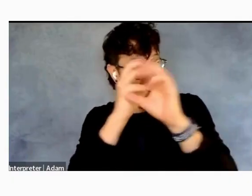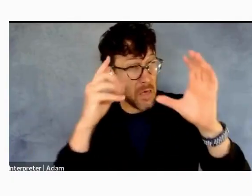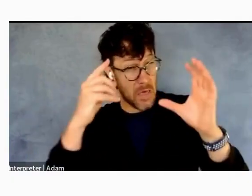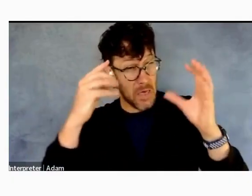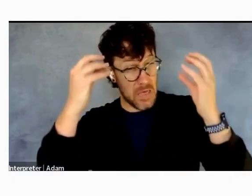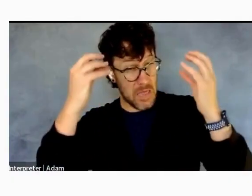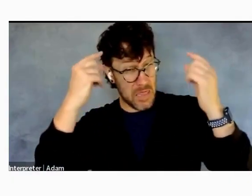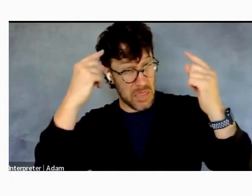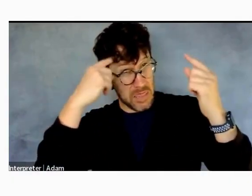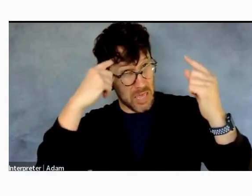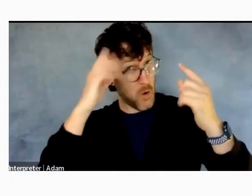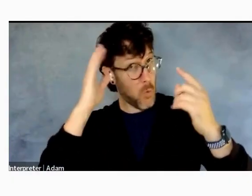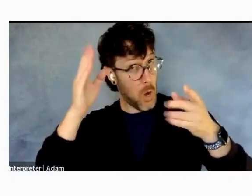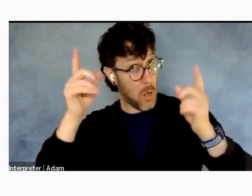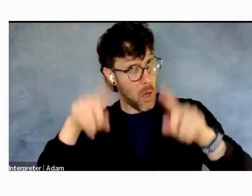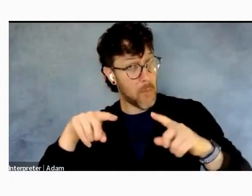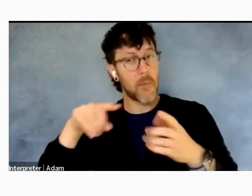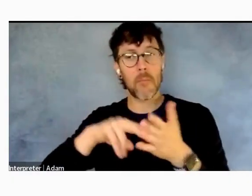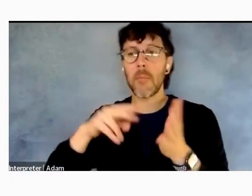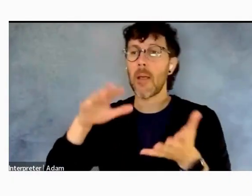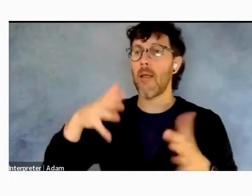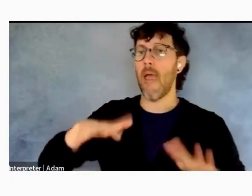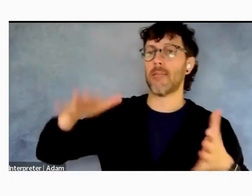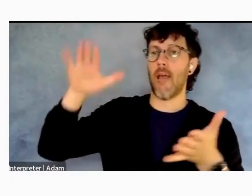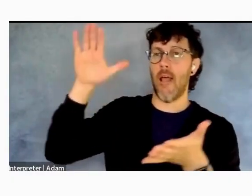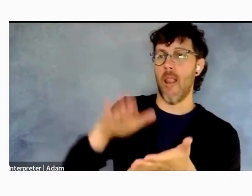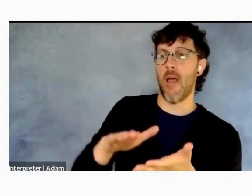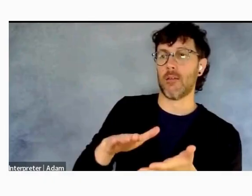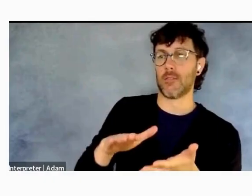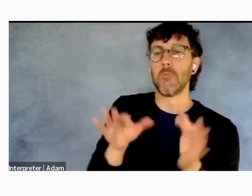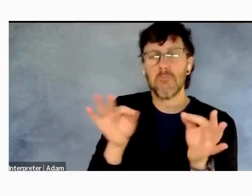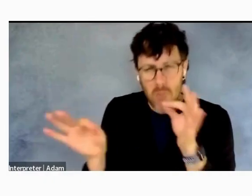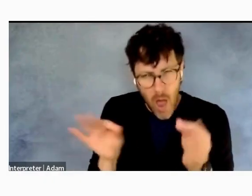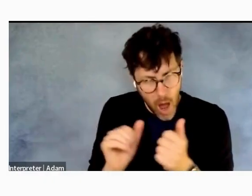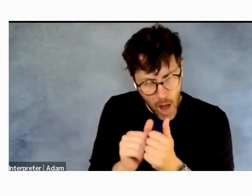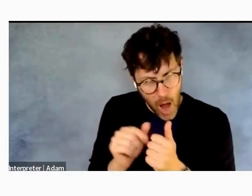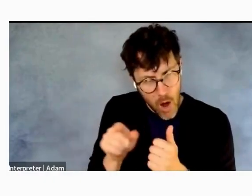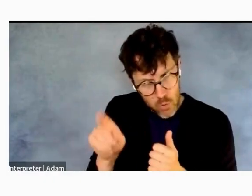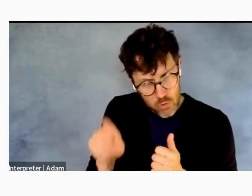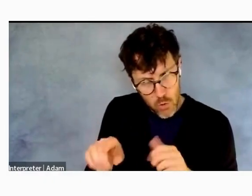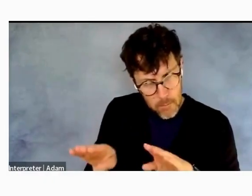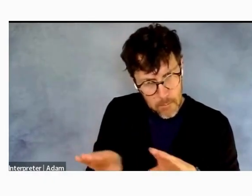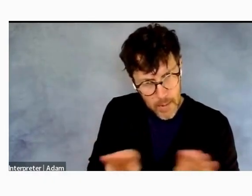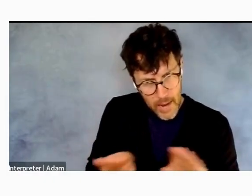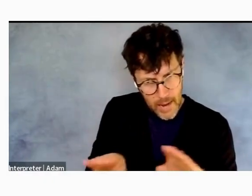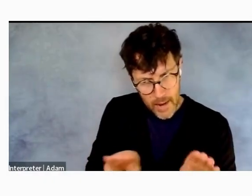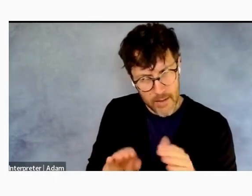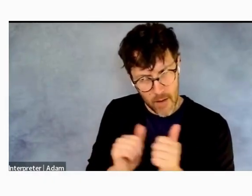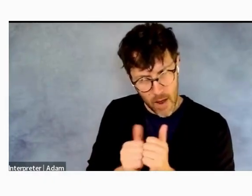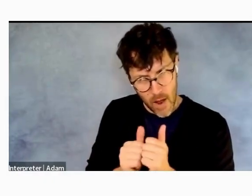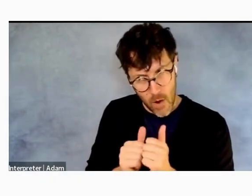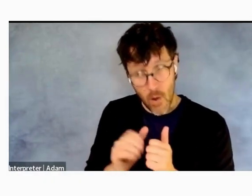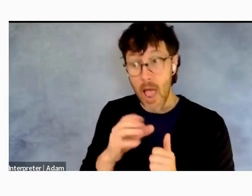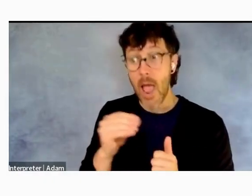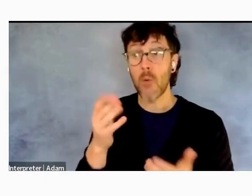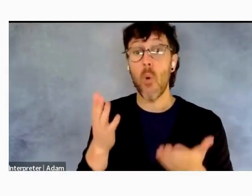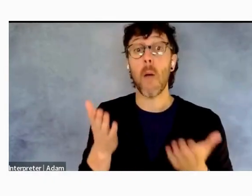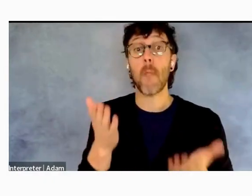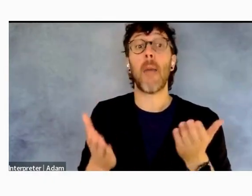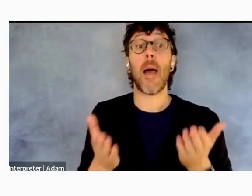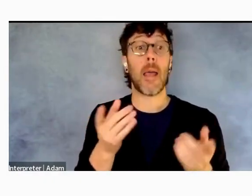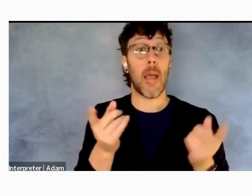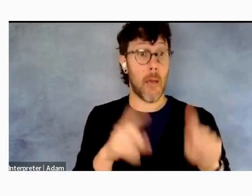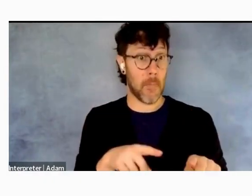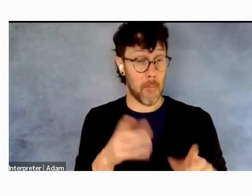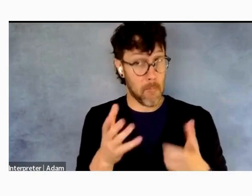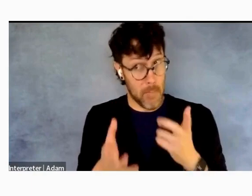It really talks about how you have to behave and what might happen. We're going to go to the food court for